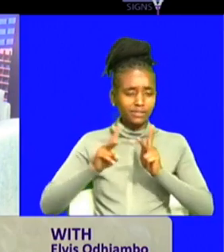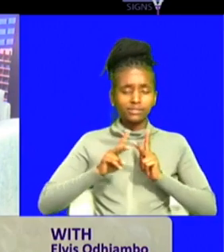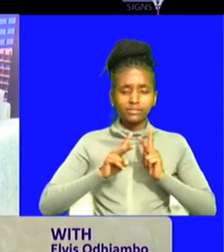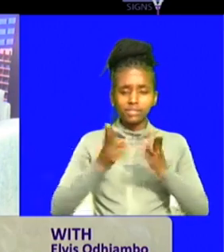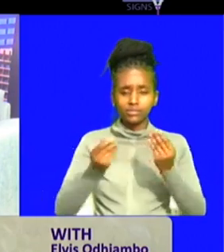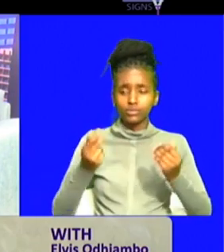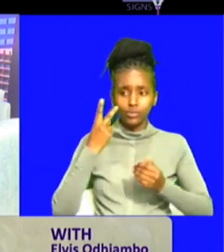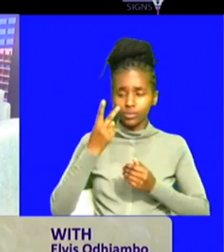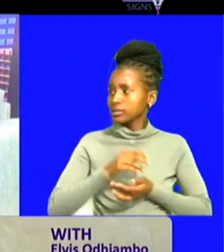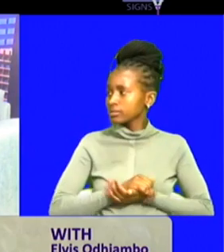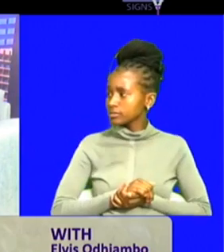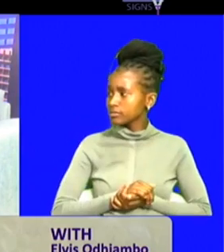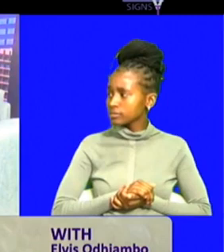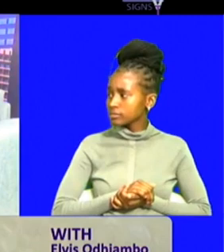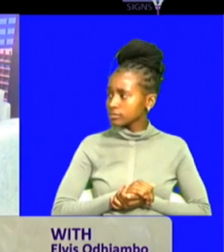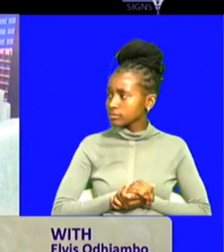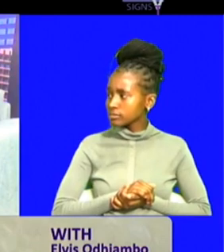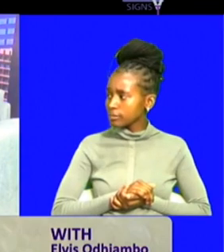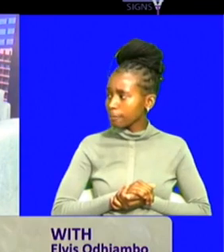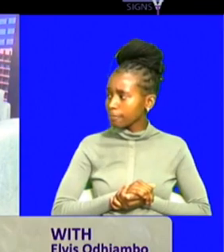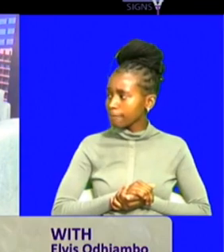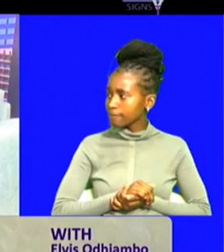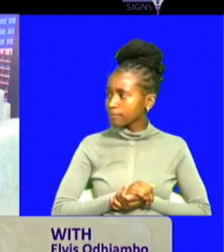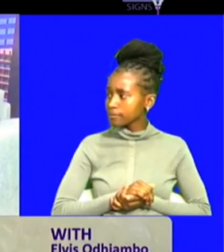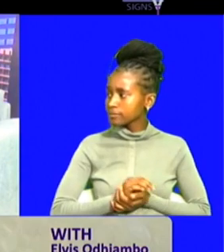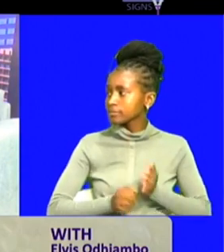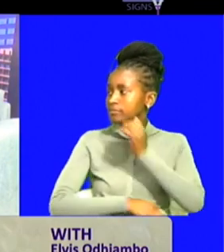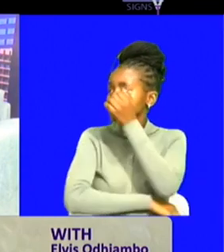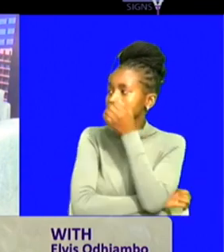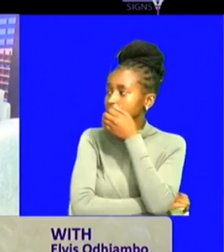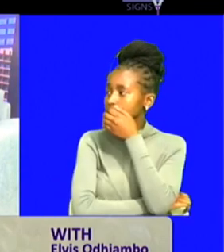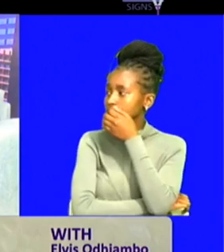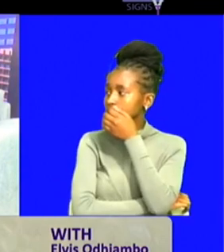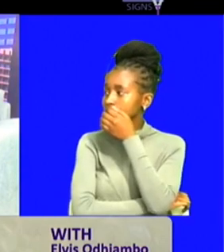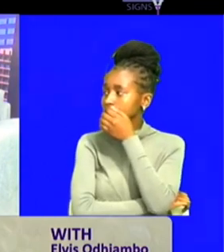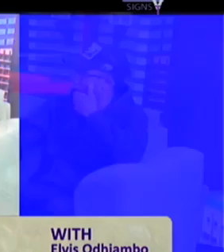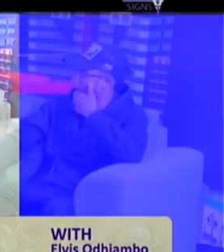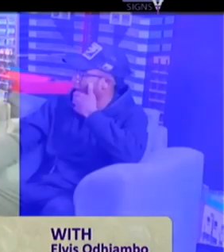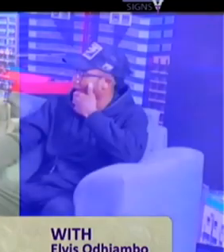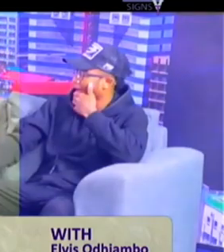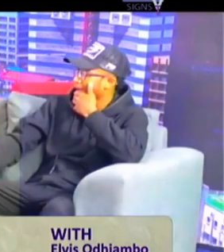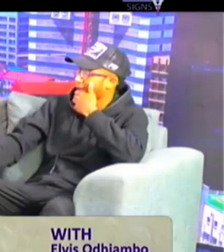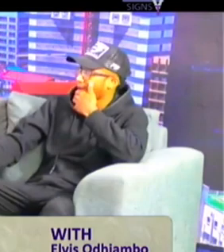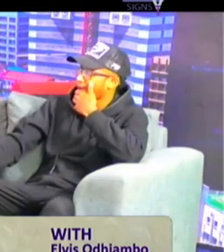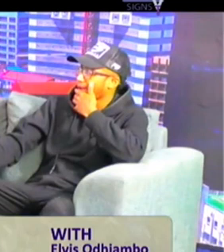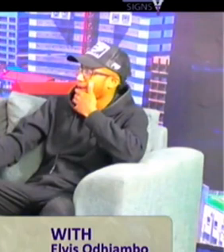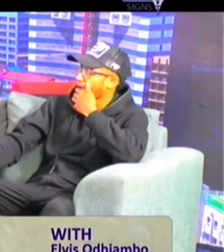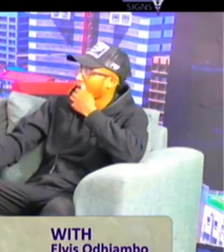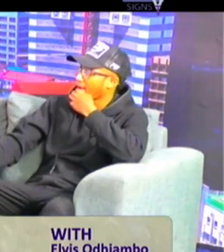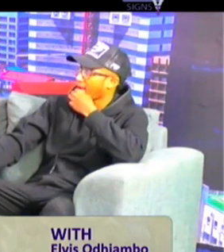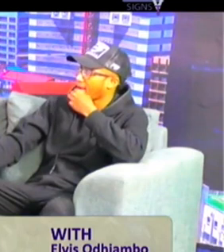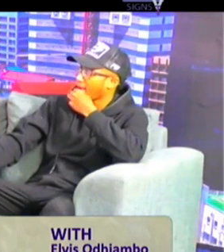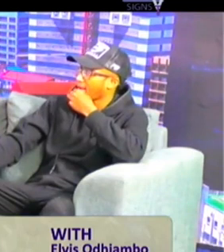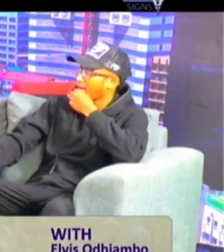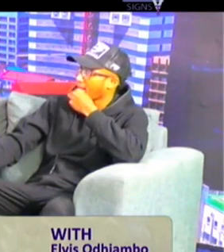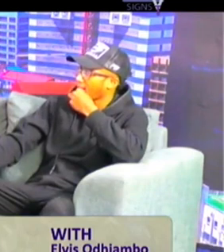Yes. Right. Okay, let me cut you short. I think my reason for supporting KCB Right. is